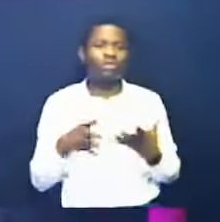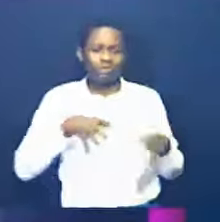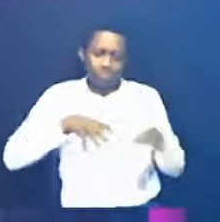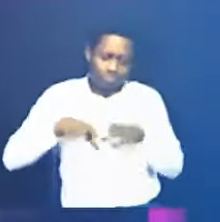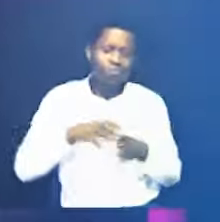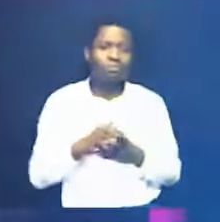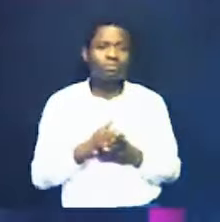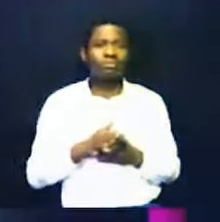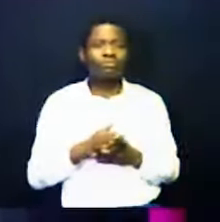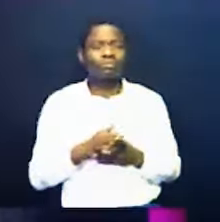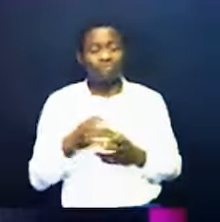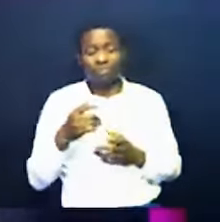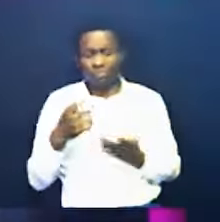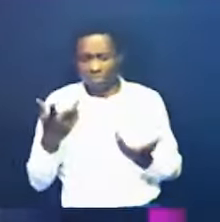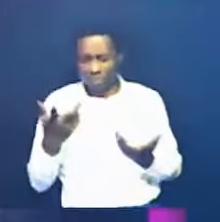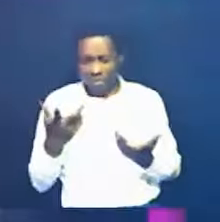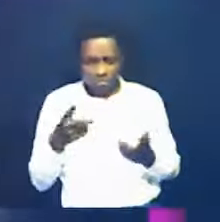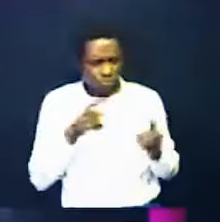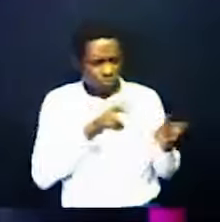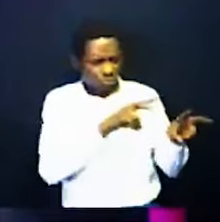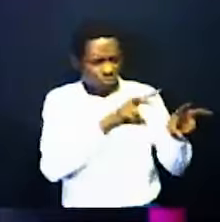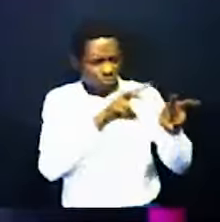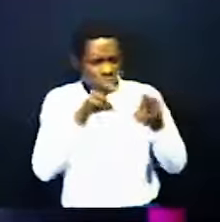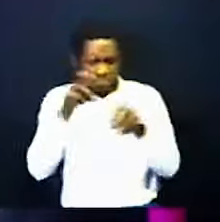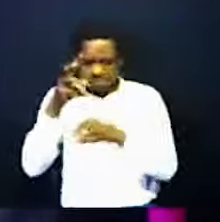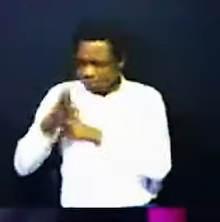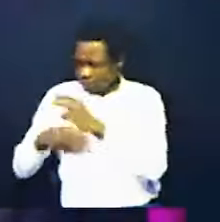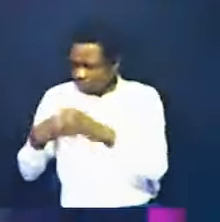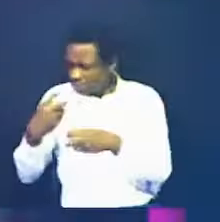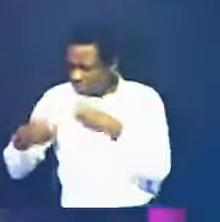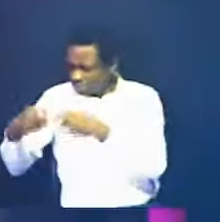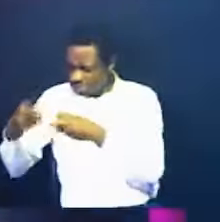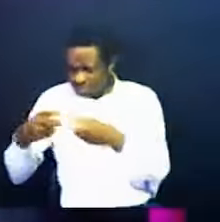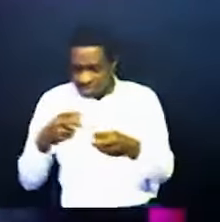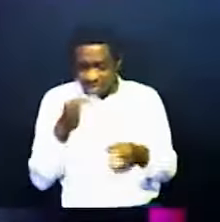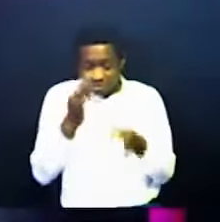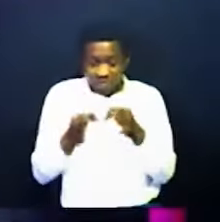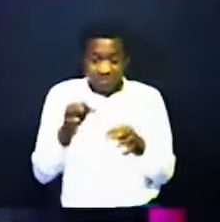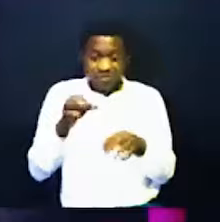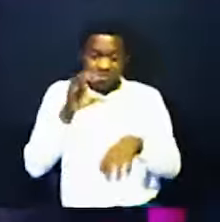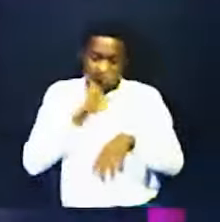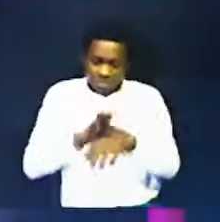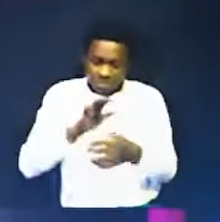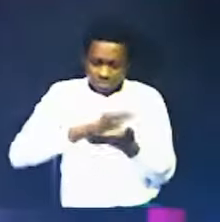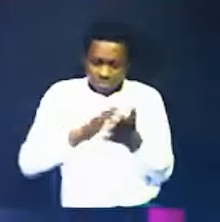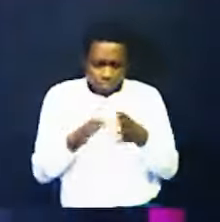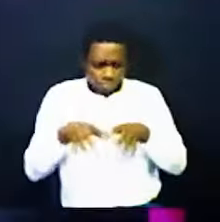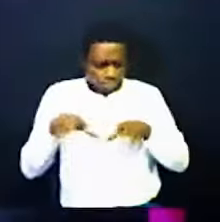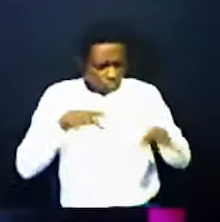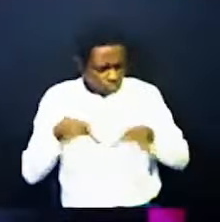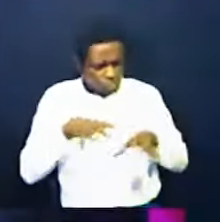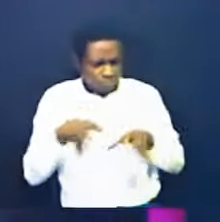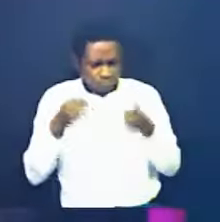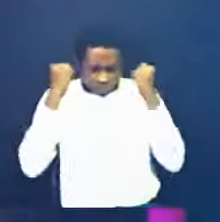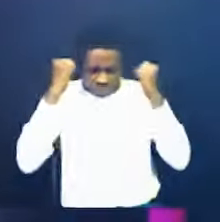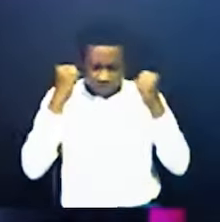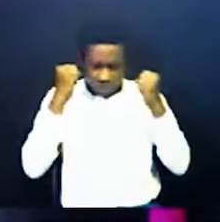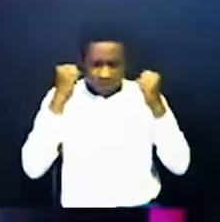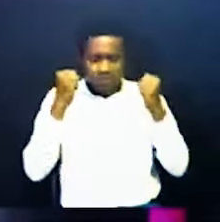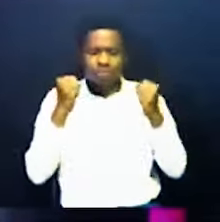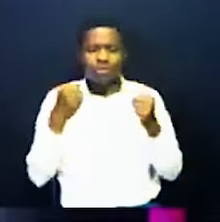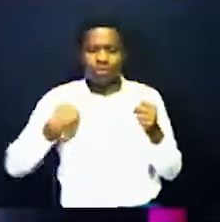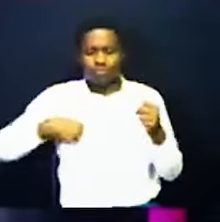yeah, of the situation we see now, we will throw this